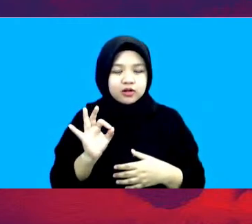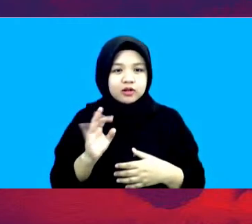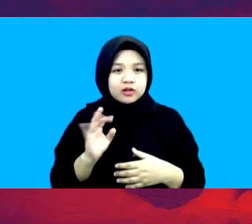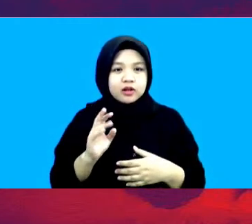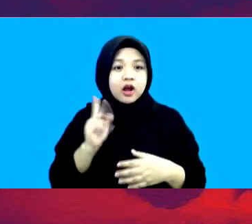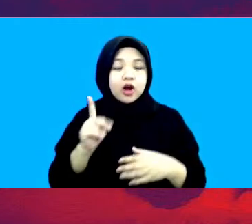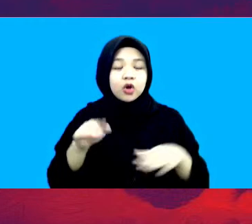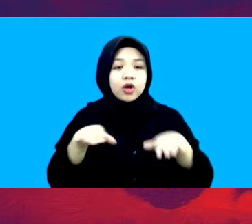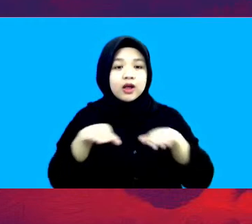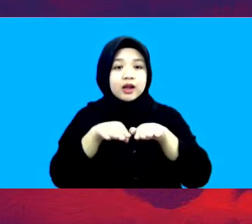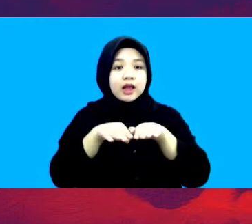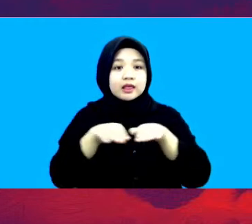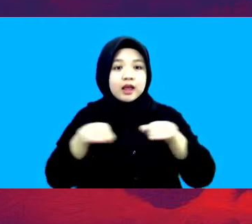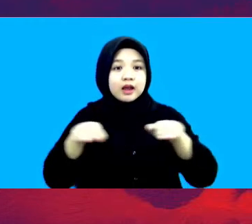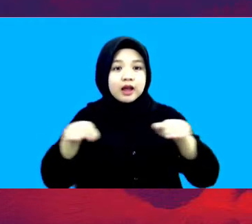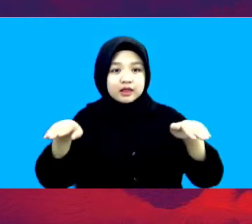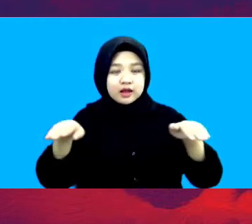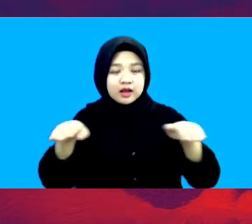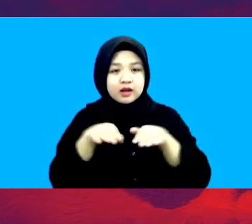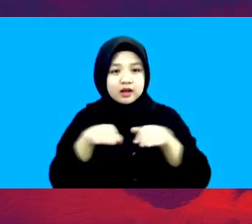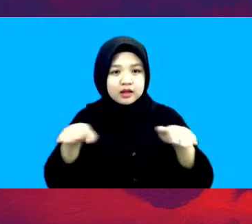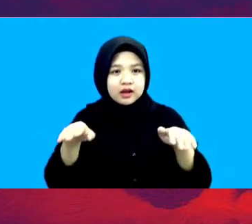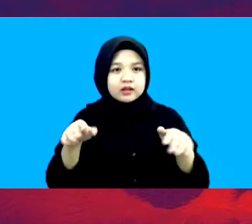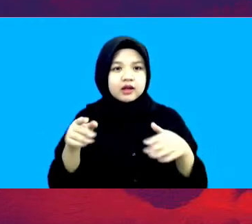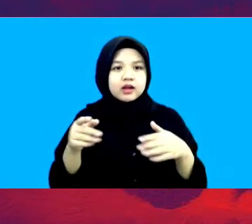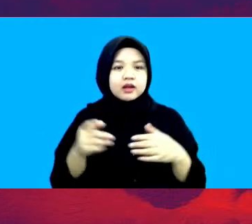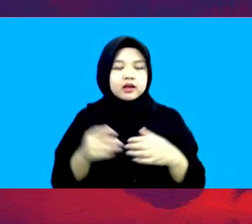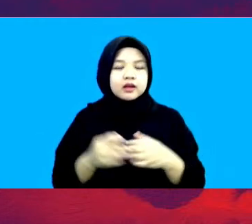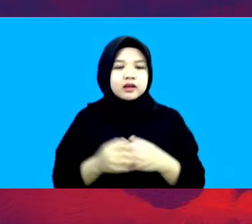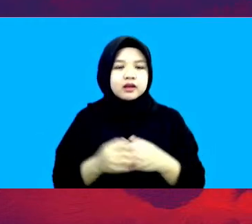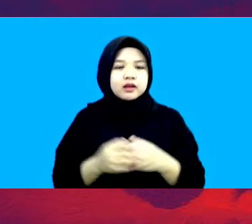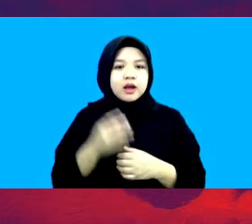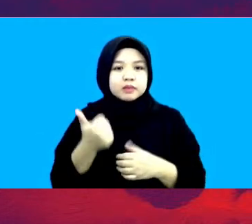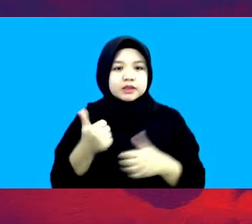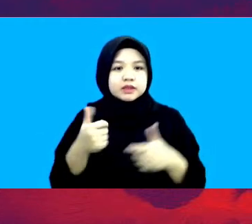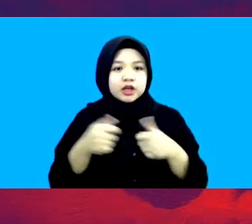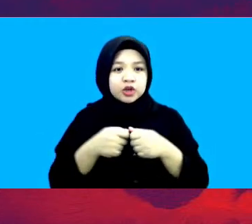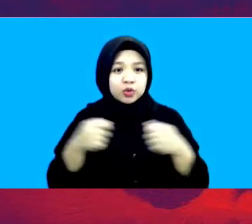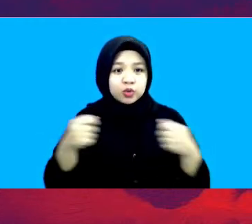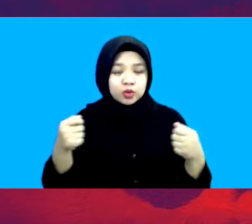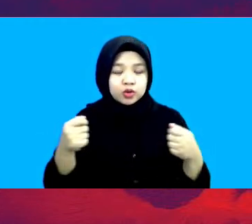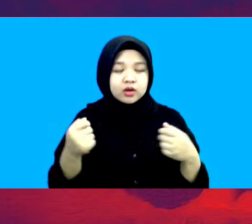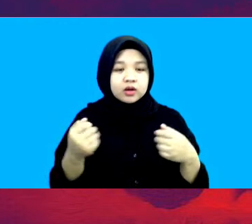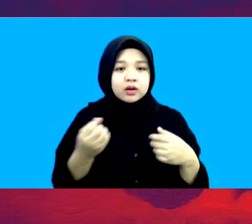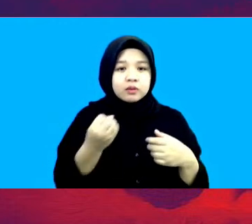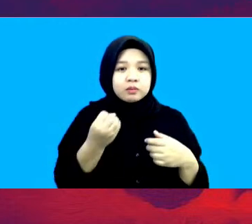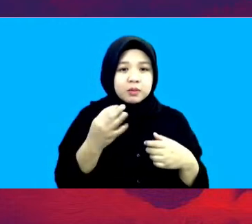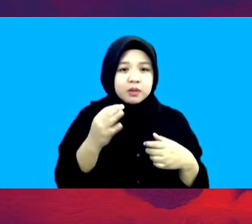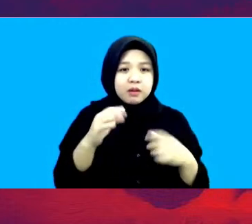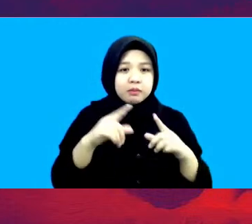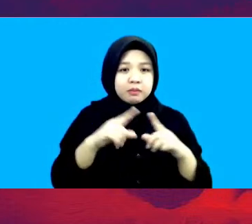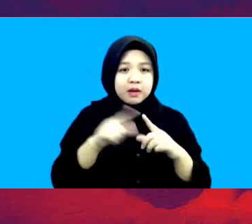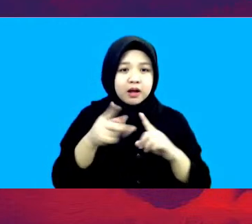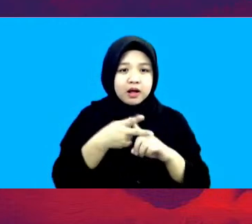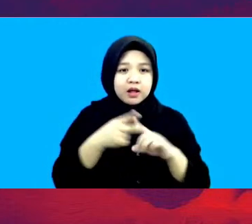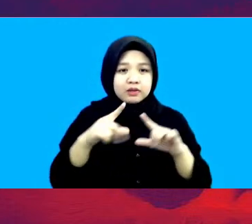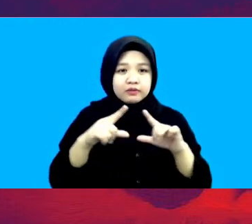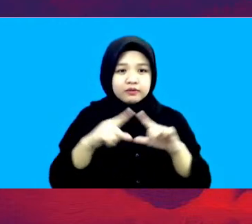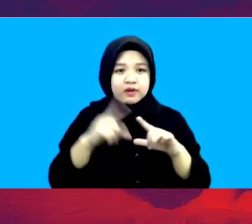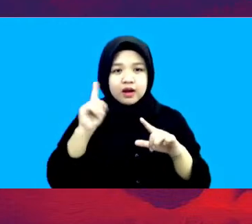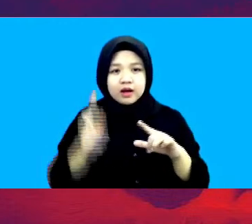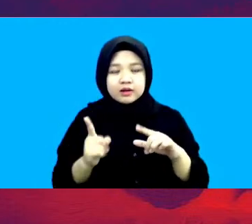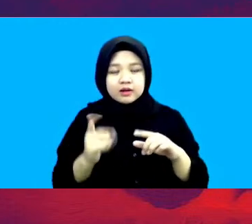Consumption poverty uses what for identification? A poverty line. This poverty line has the